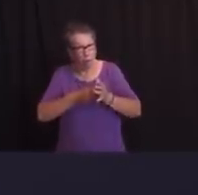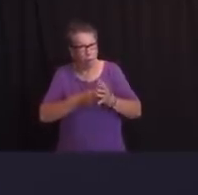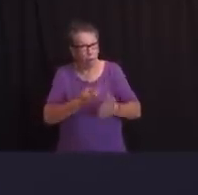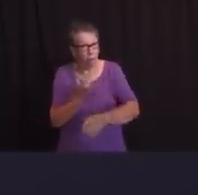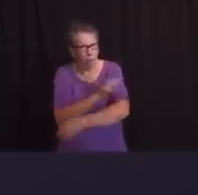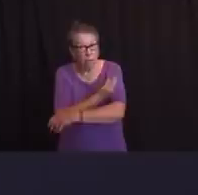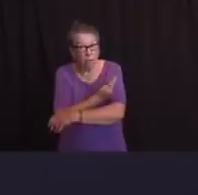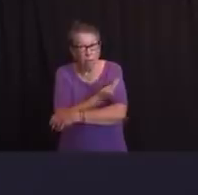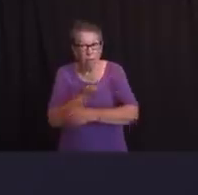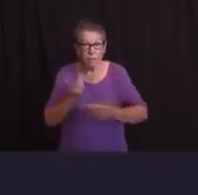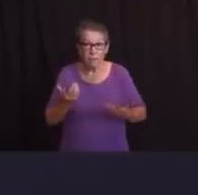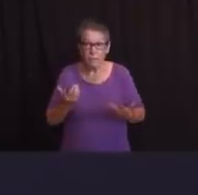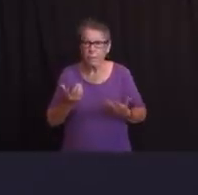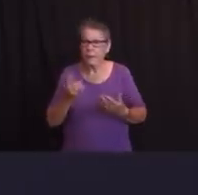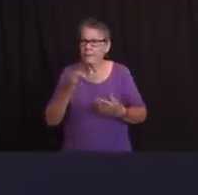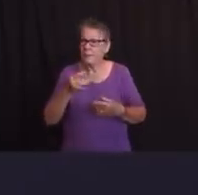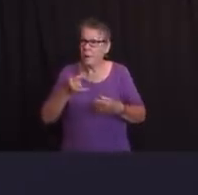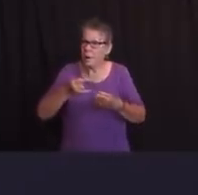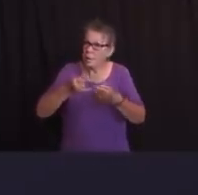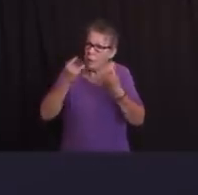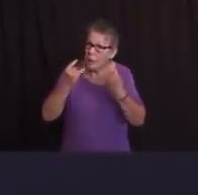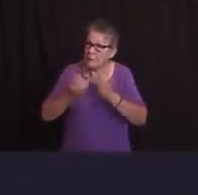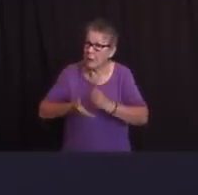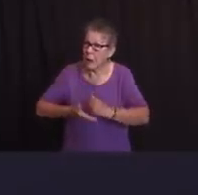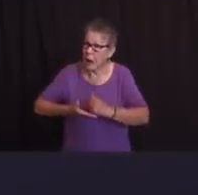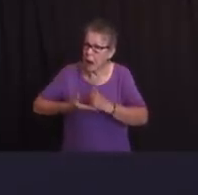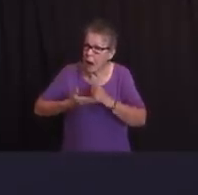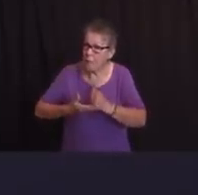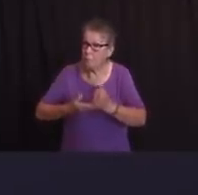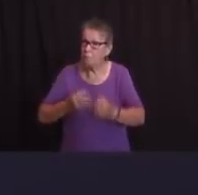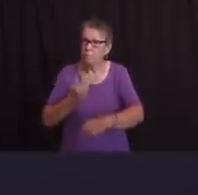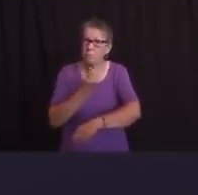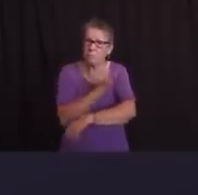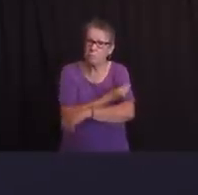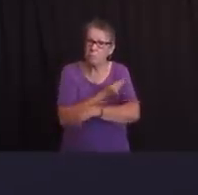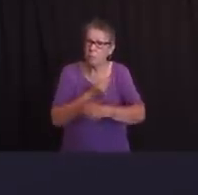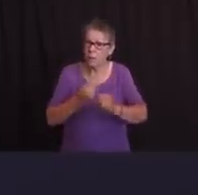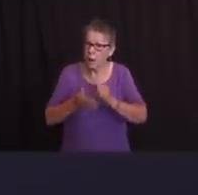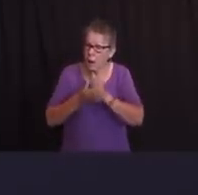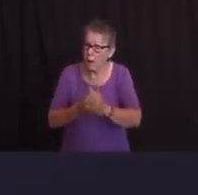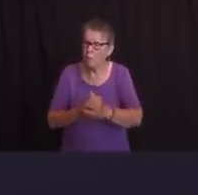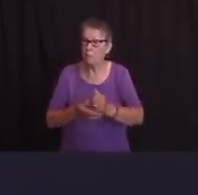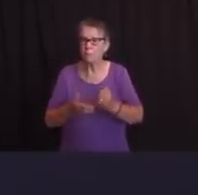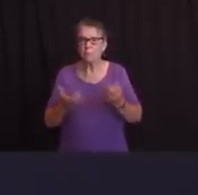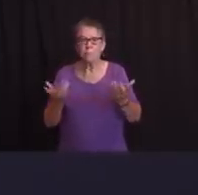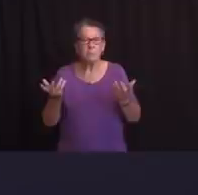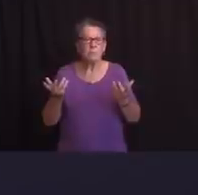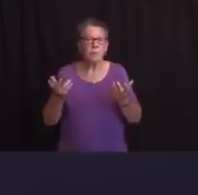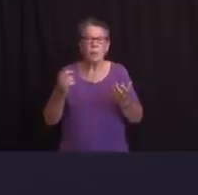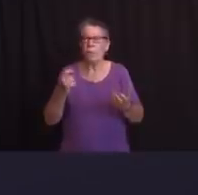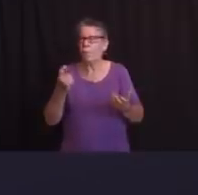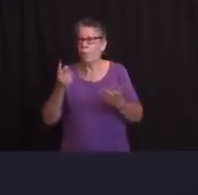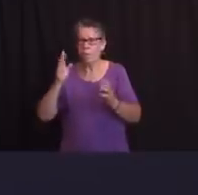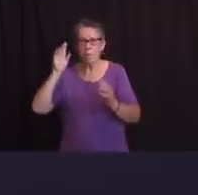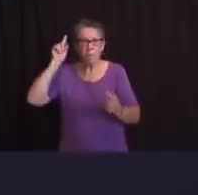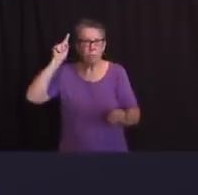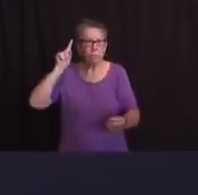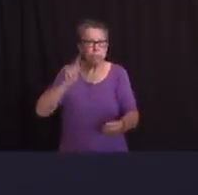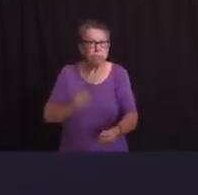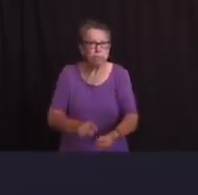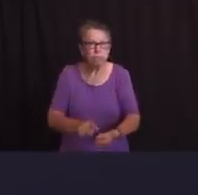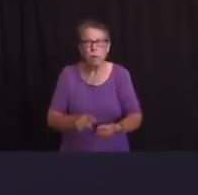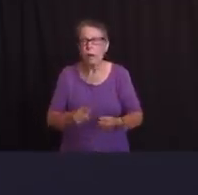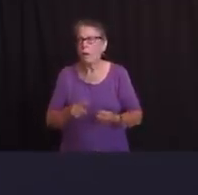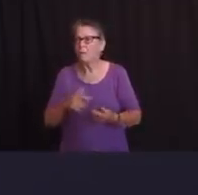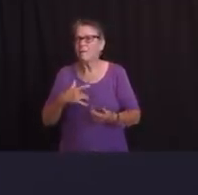have an impact on COVID metrics, how long would it take for those metrics to show up on the state